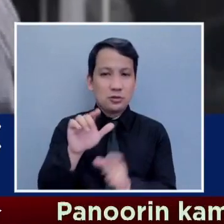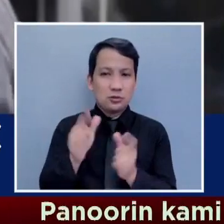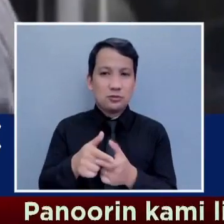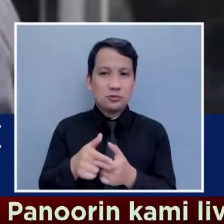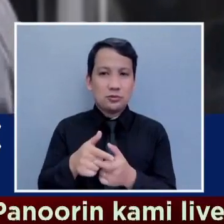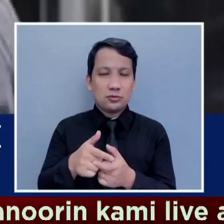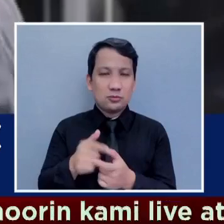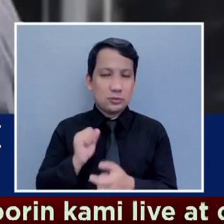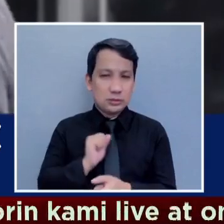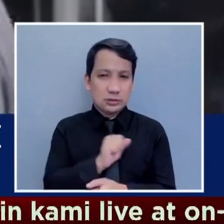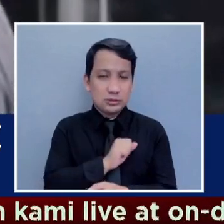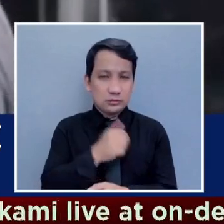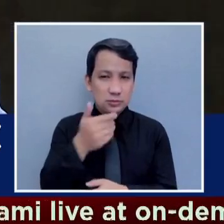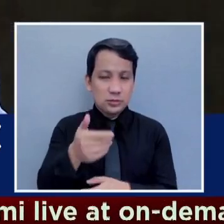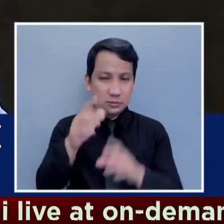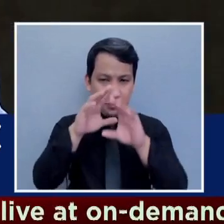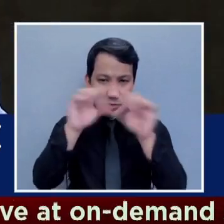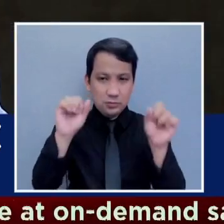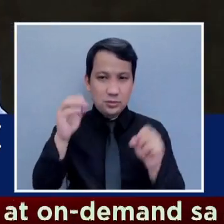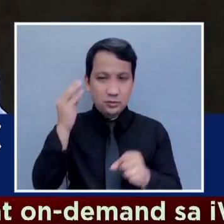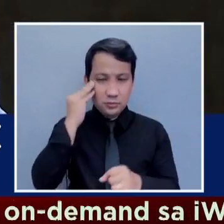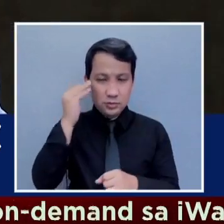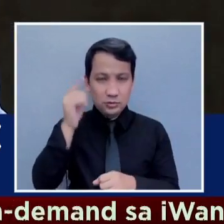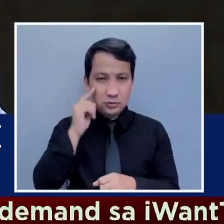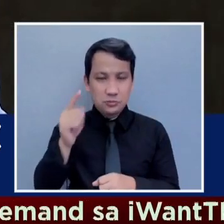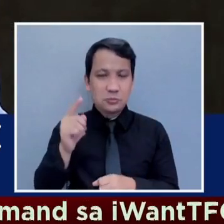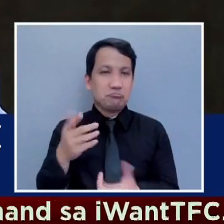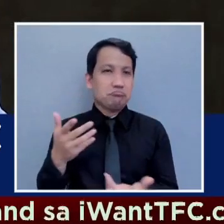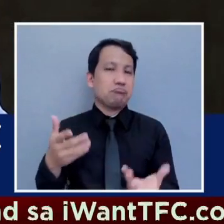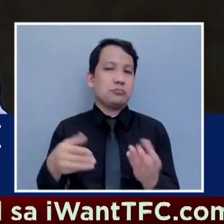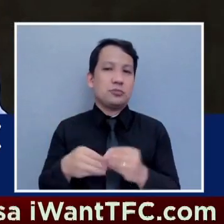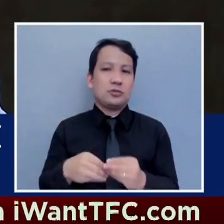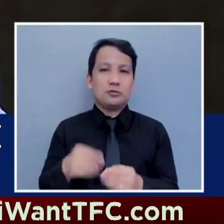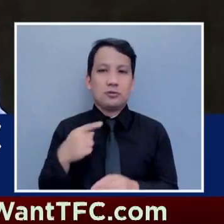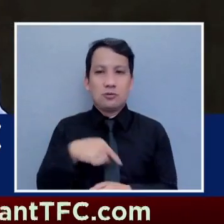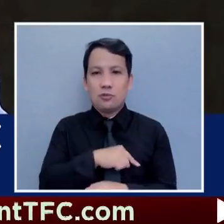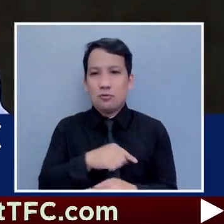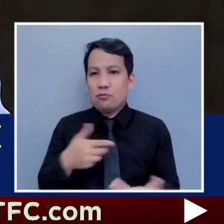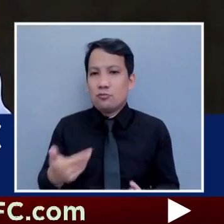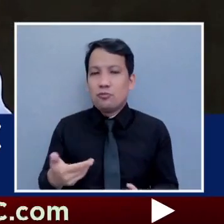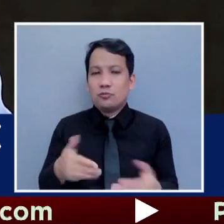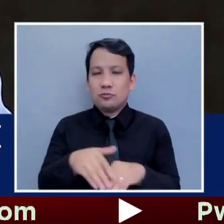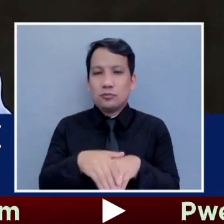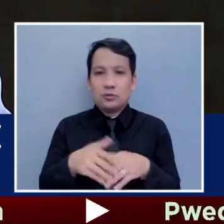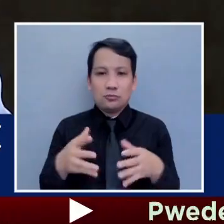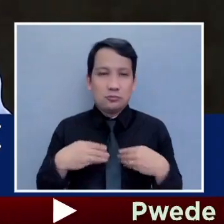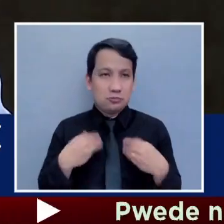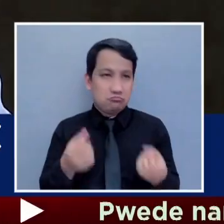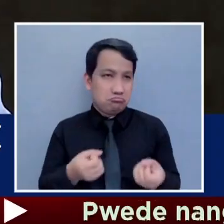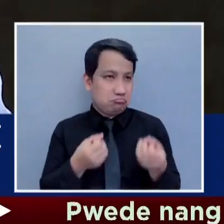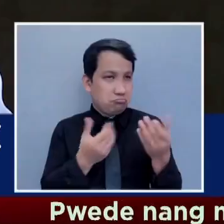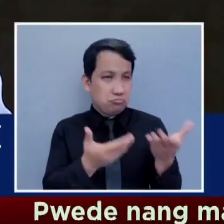Senate President Big Zubiri. As minority, we have nothing to offer except